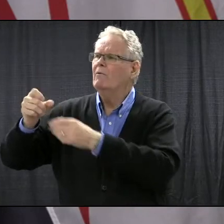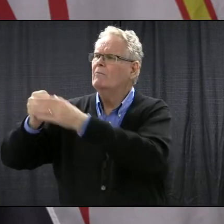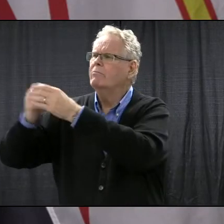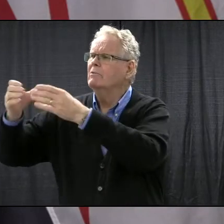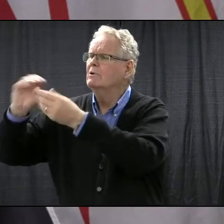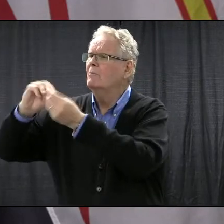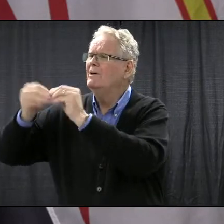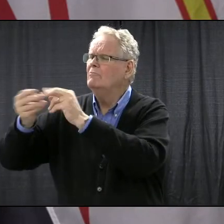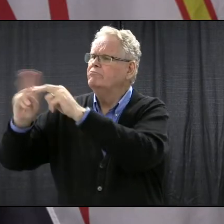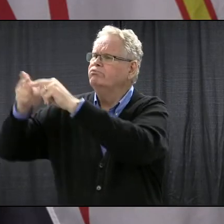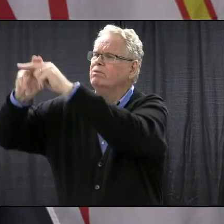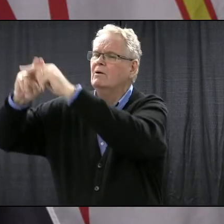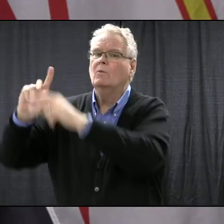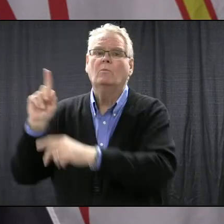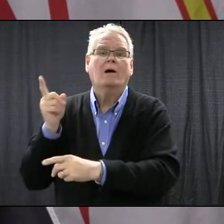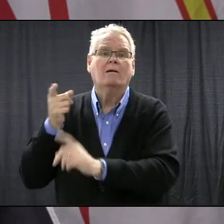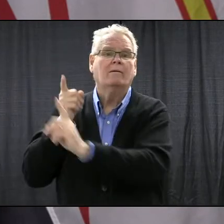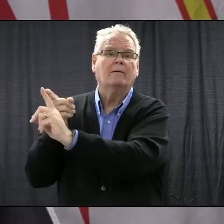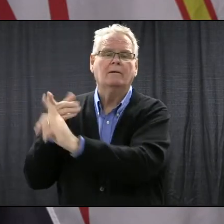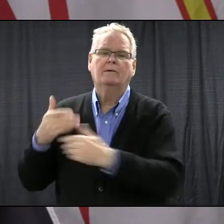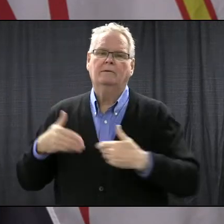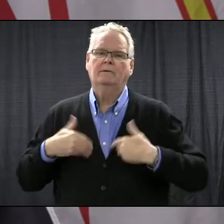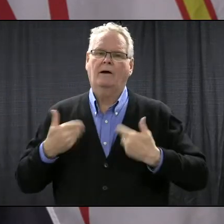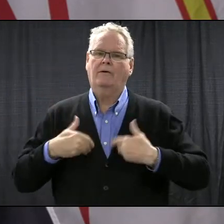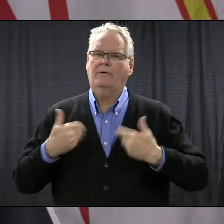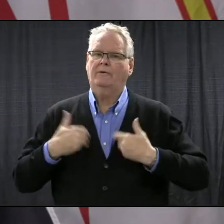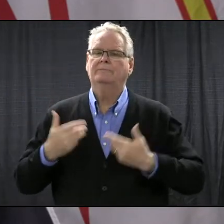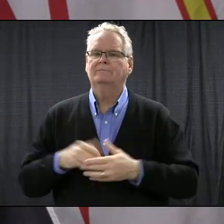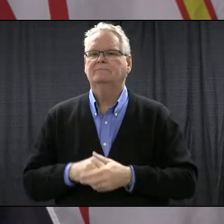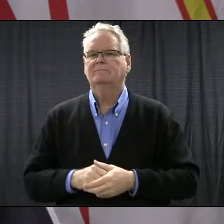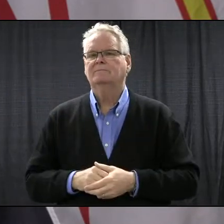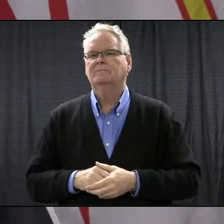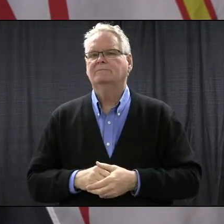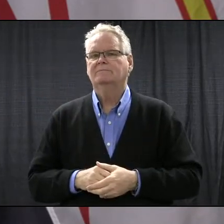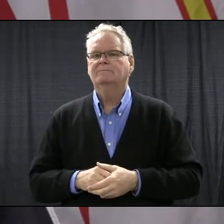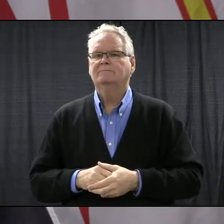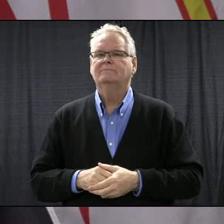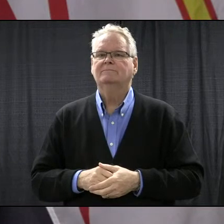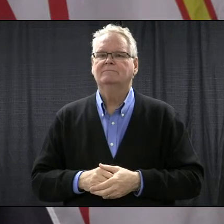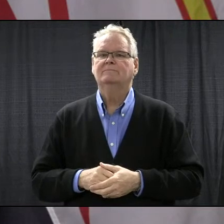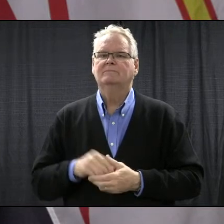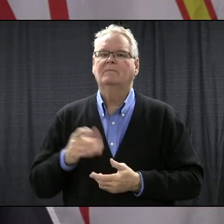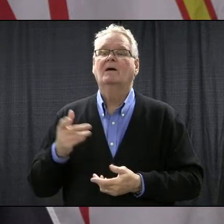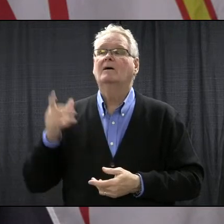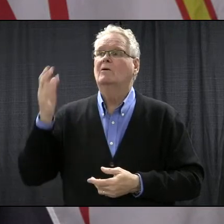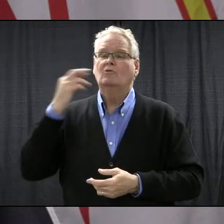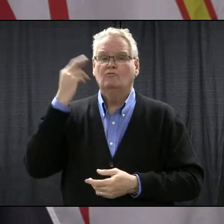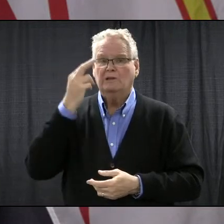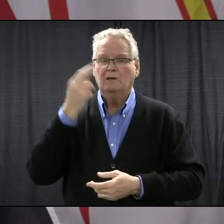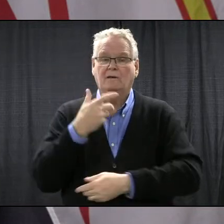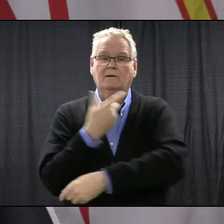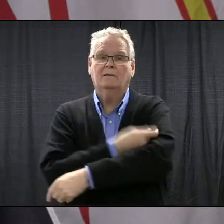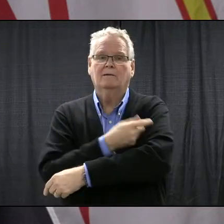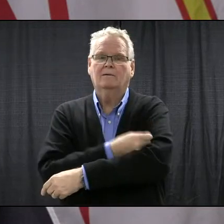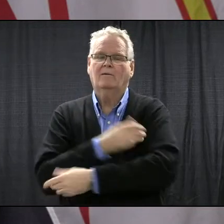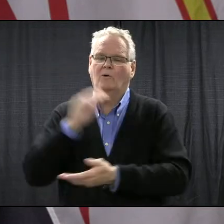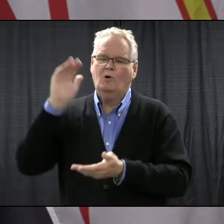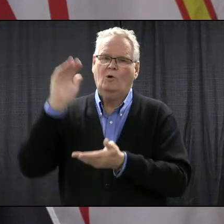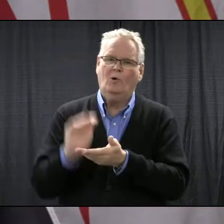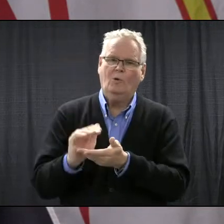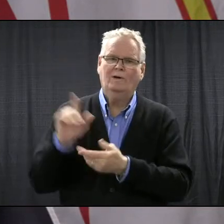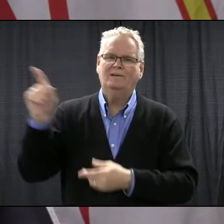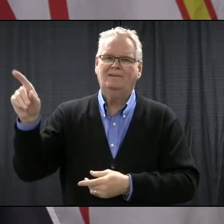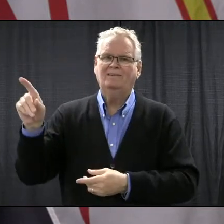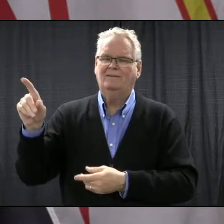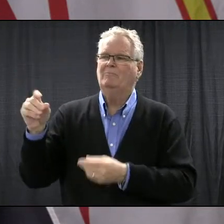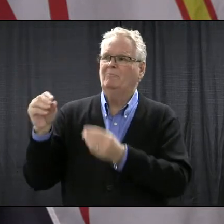severe disease as a result of COVID, but we are now seeing severe disease occur in younger ages as well. I cannot